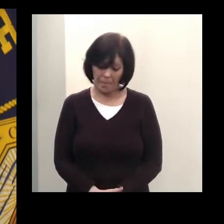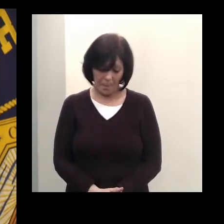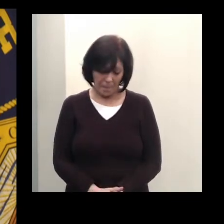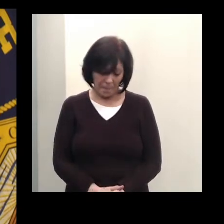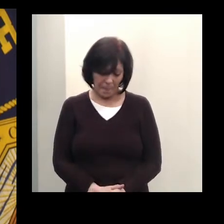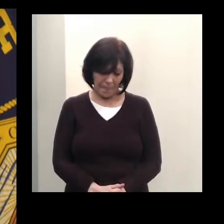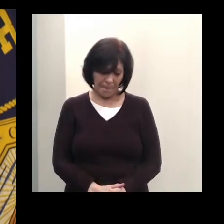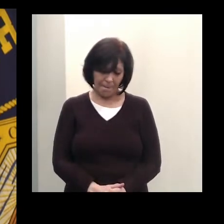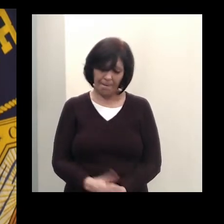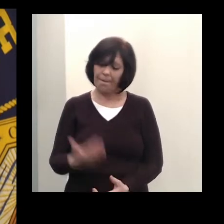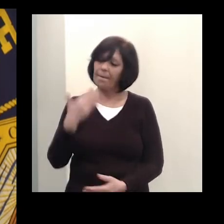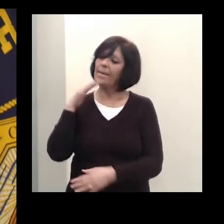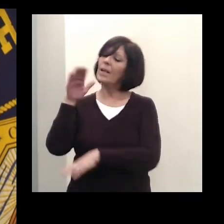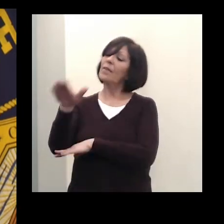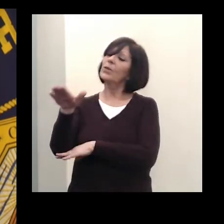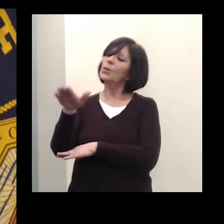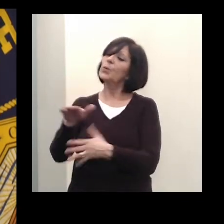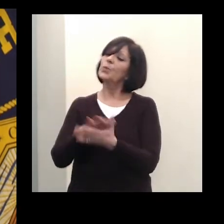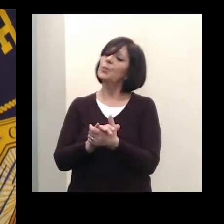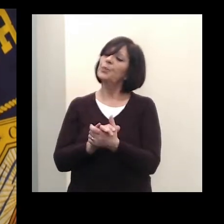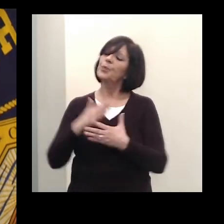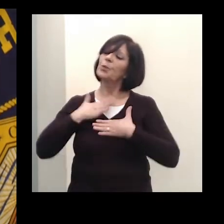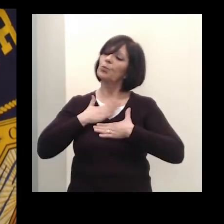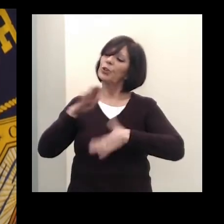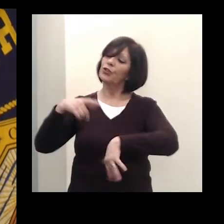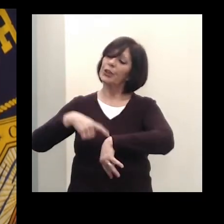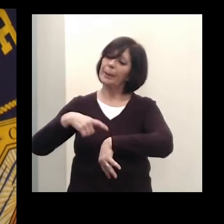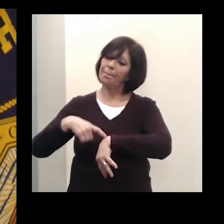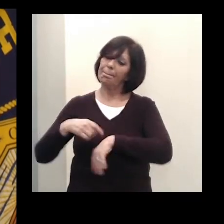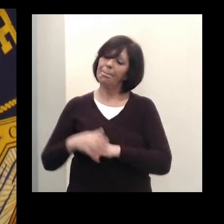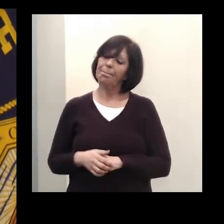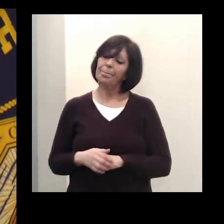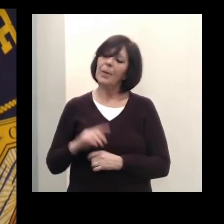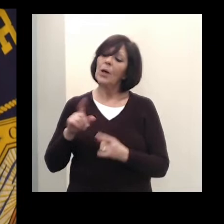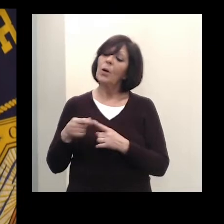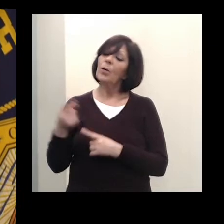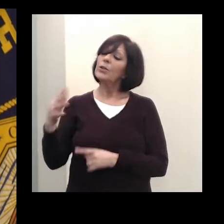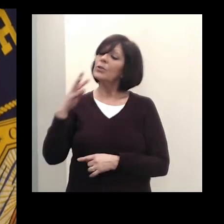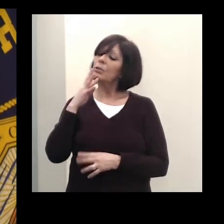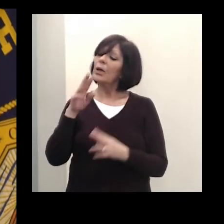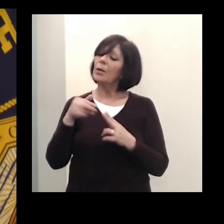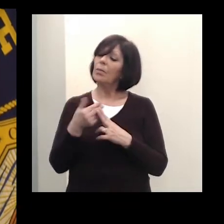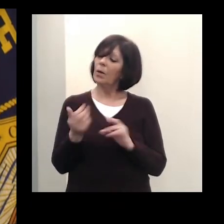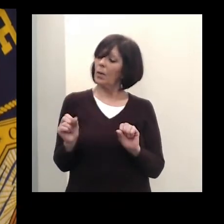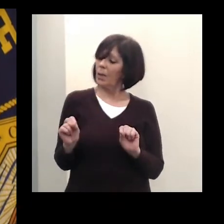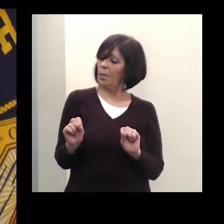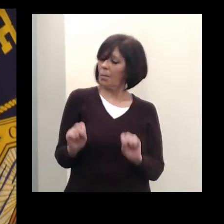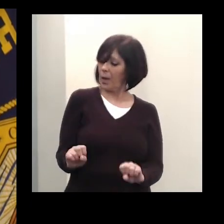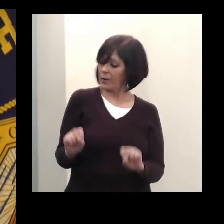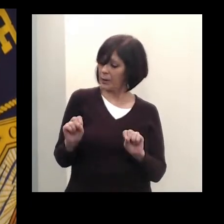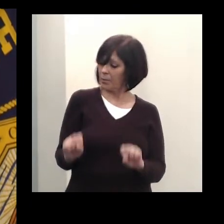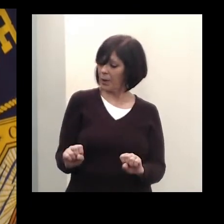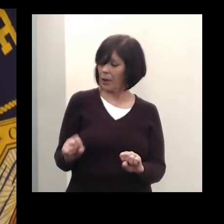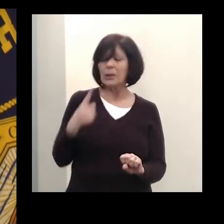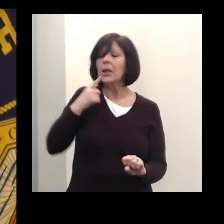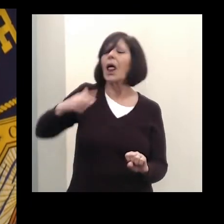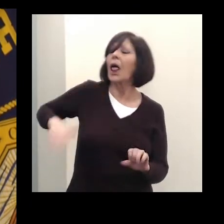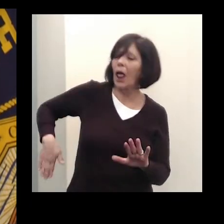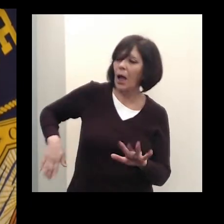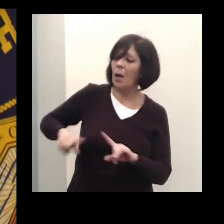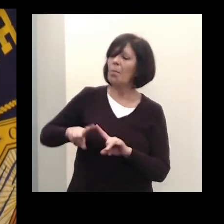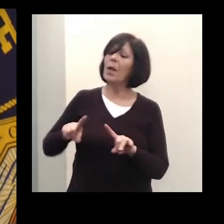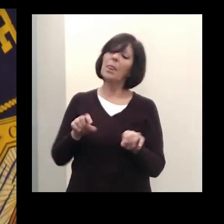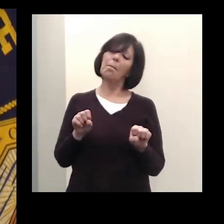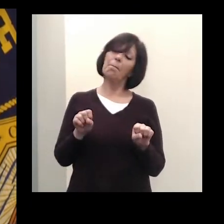Good afternoon, County Executive. Appreciate the time. When you talk about the possibility, and you said we're not there yet, but when you talk about the